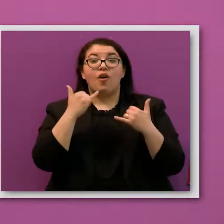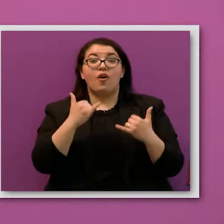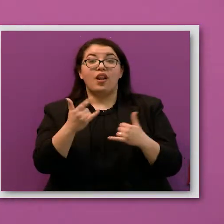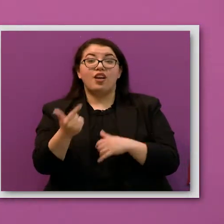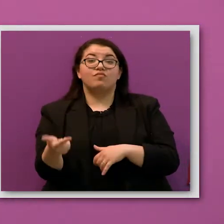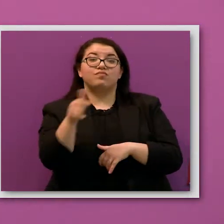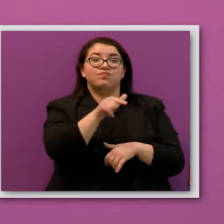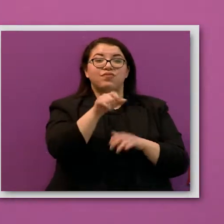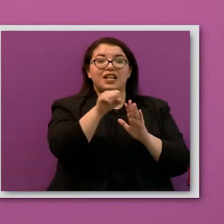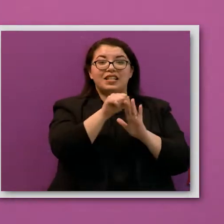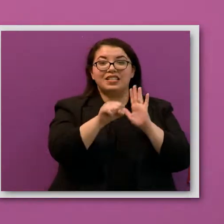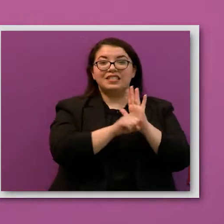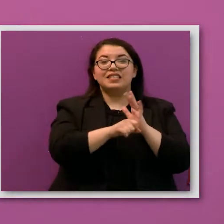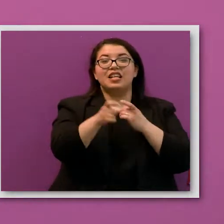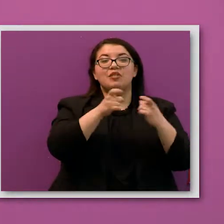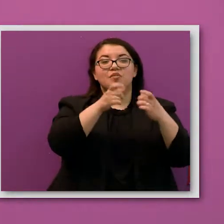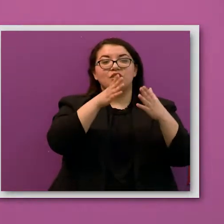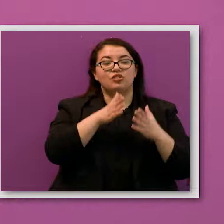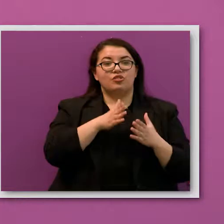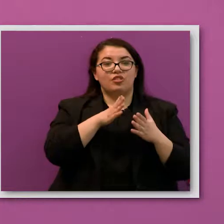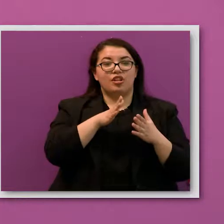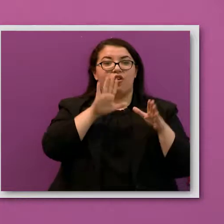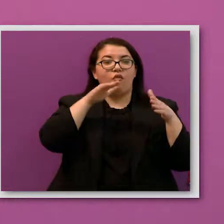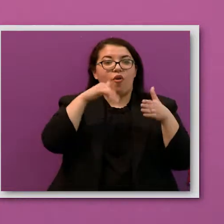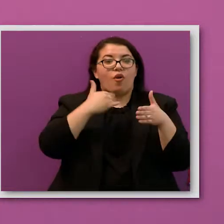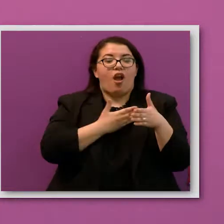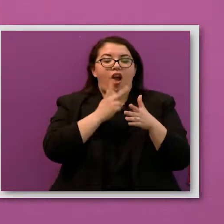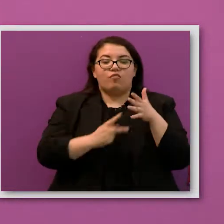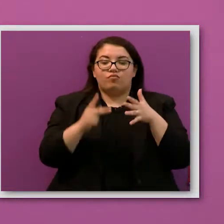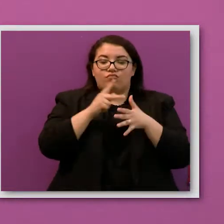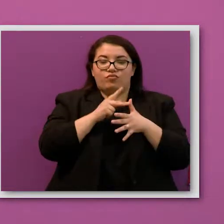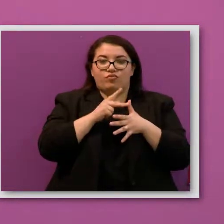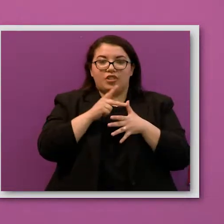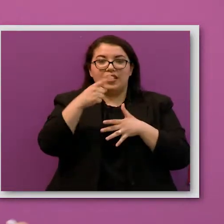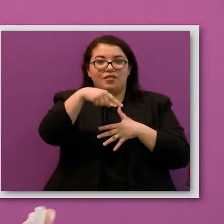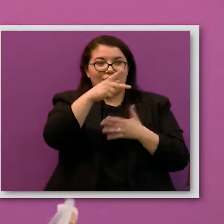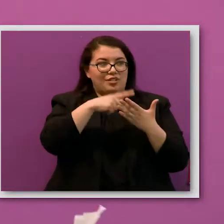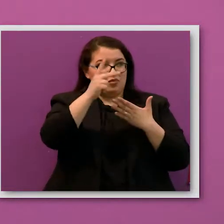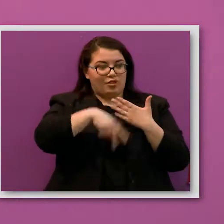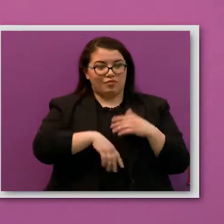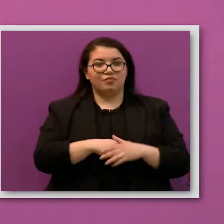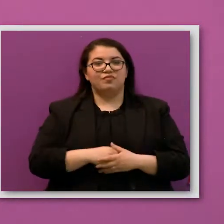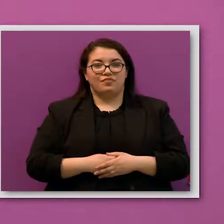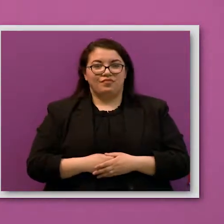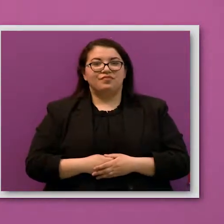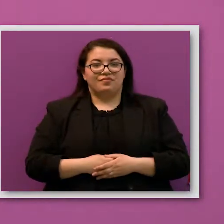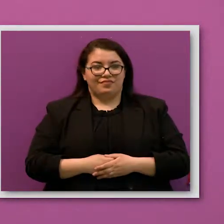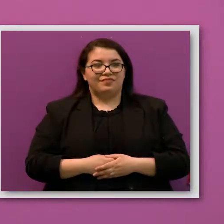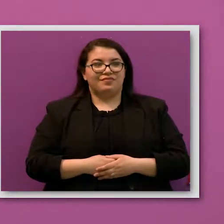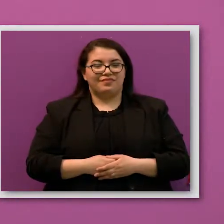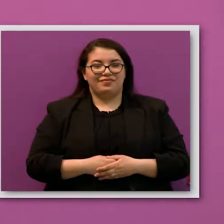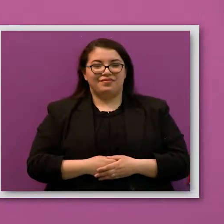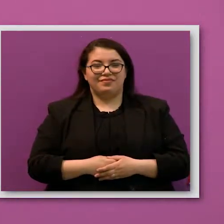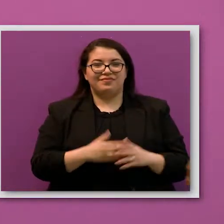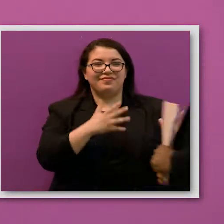going to talk to you a little bit about our key priorities in these buckets. Thank you.